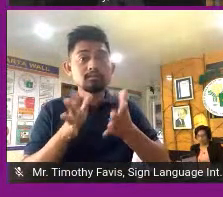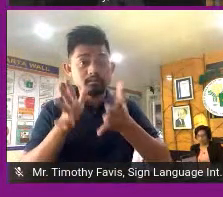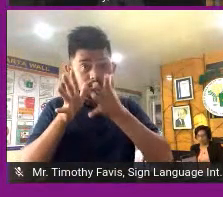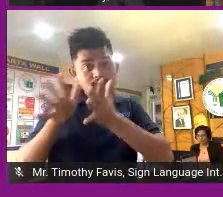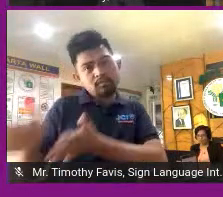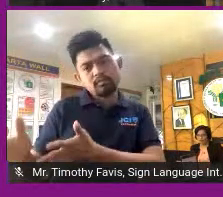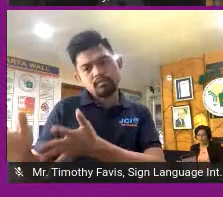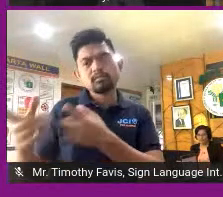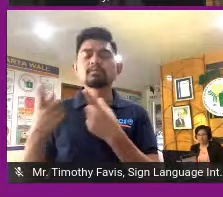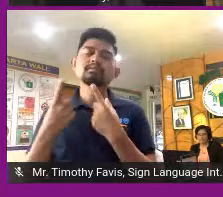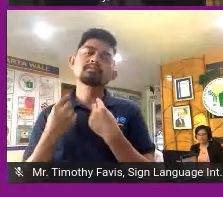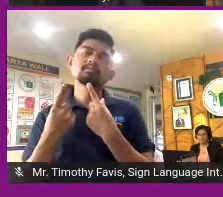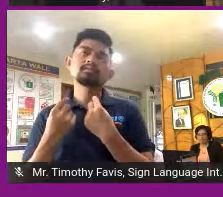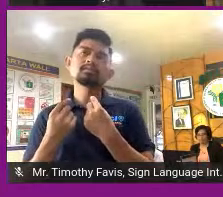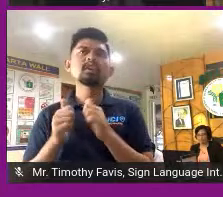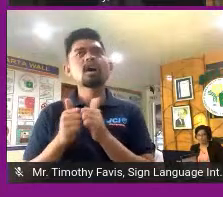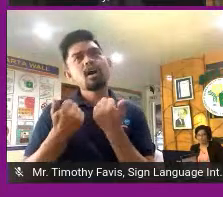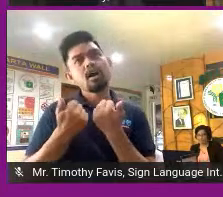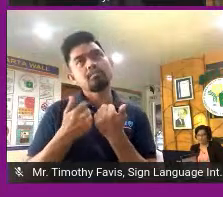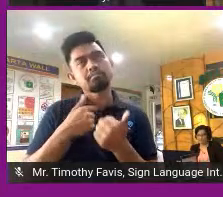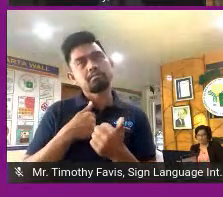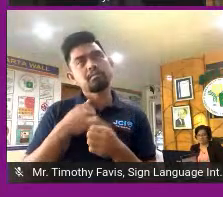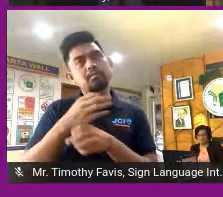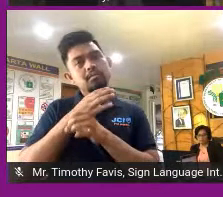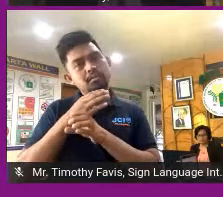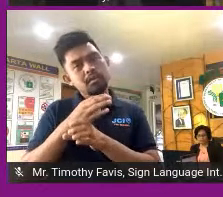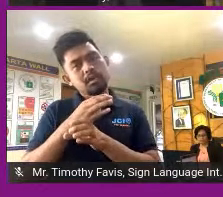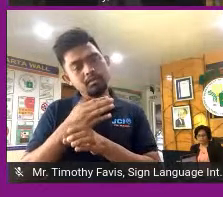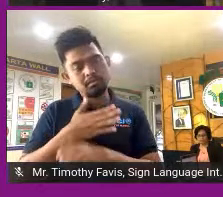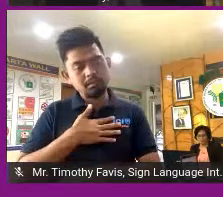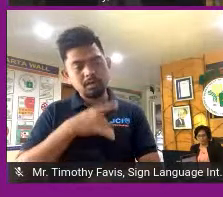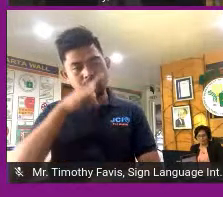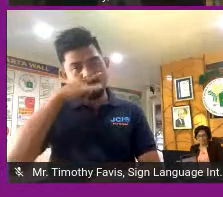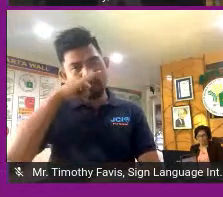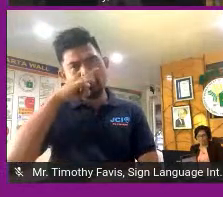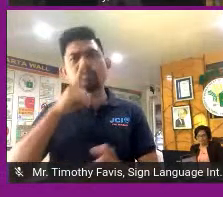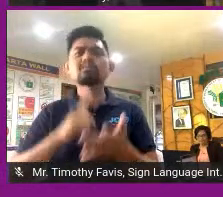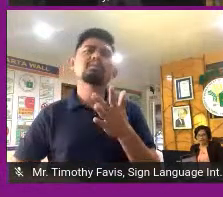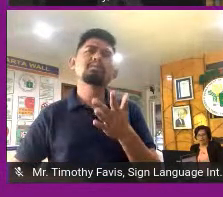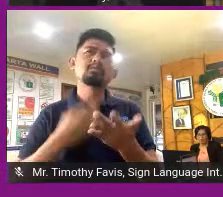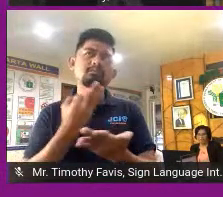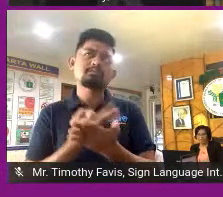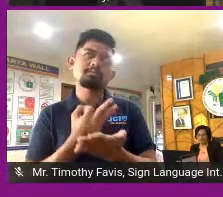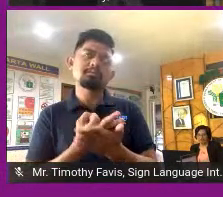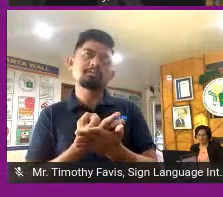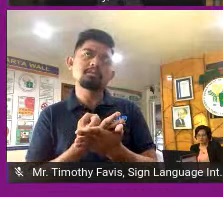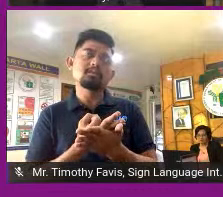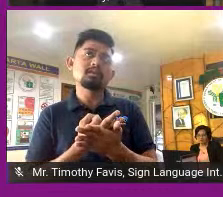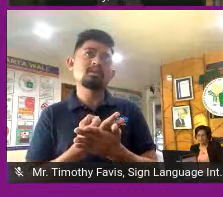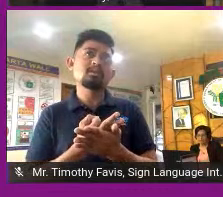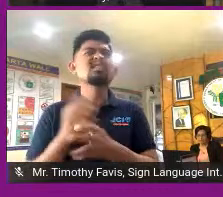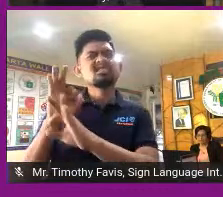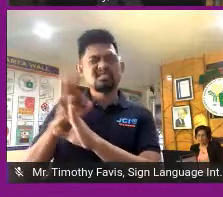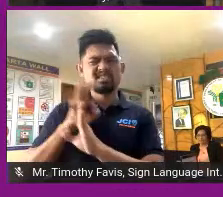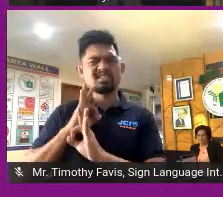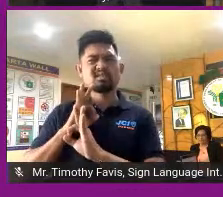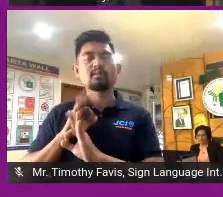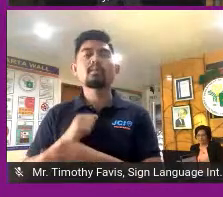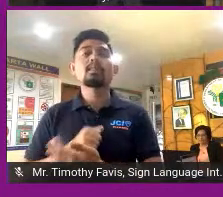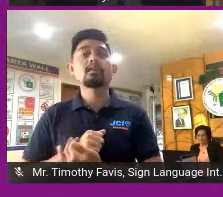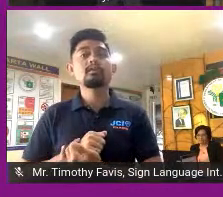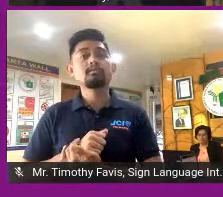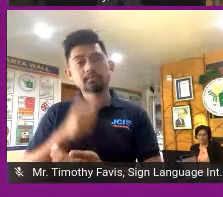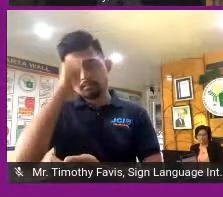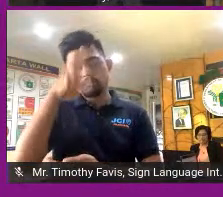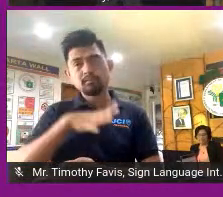do? How will I take care of my kids? What about money? I'm afraid of him and scared to